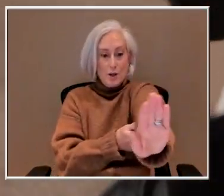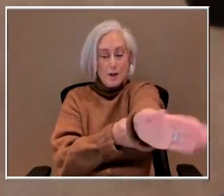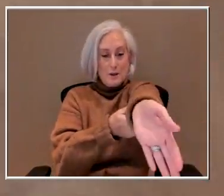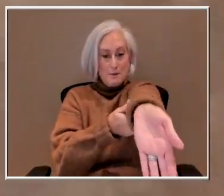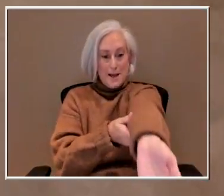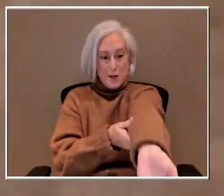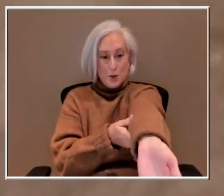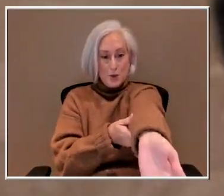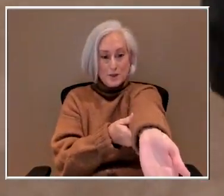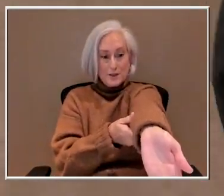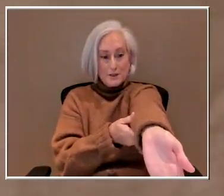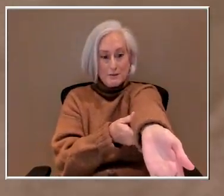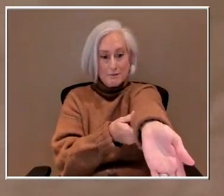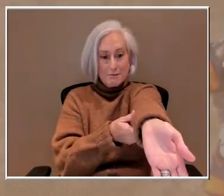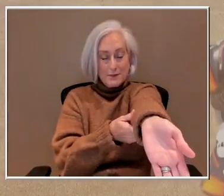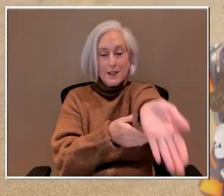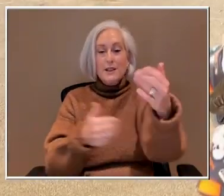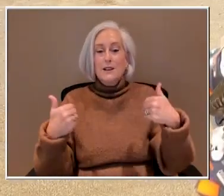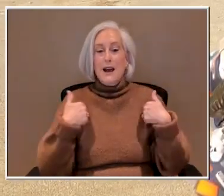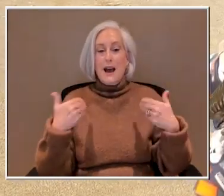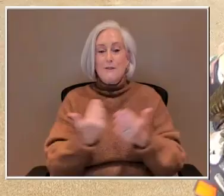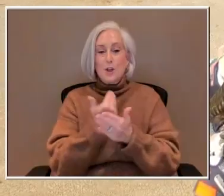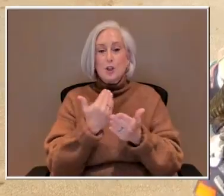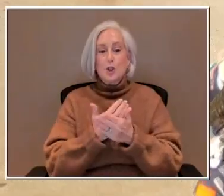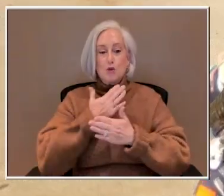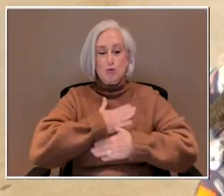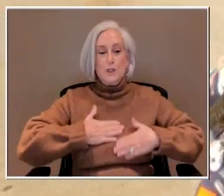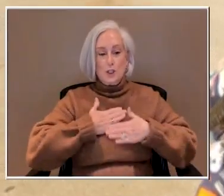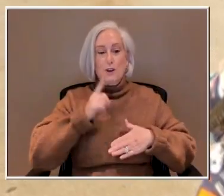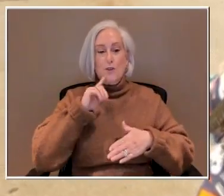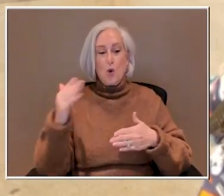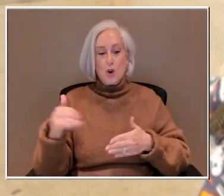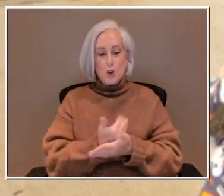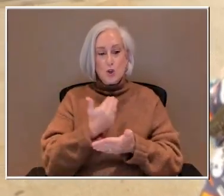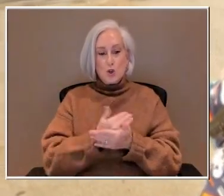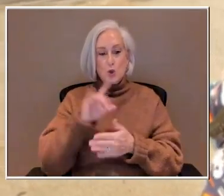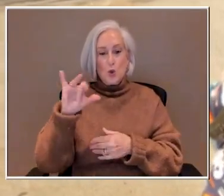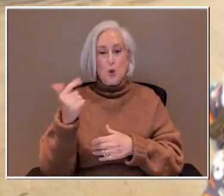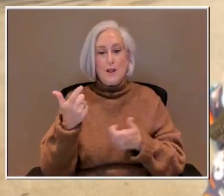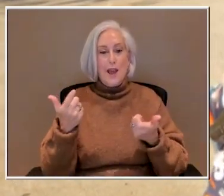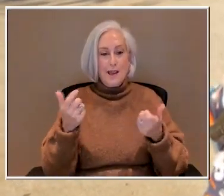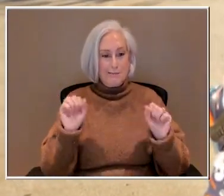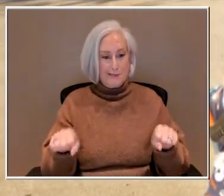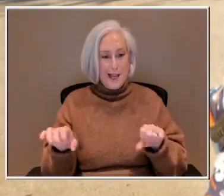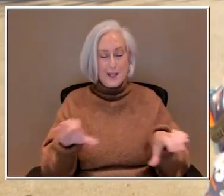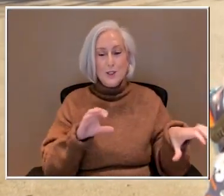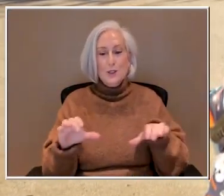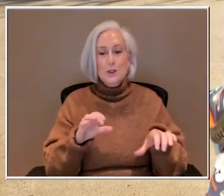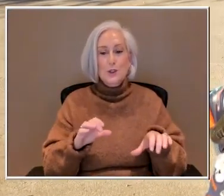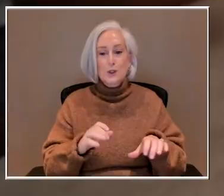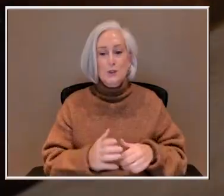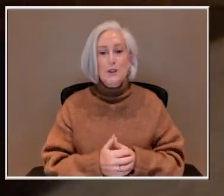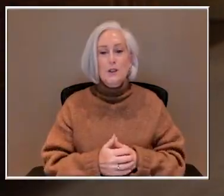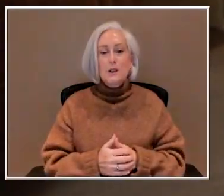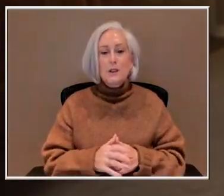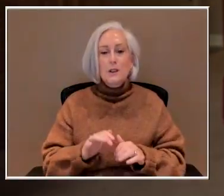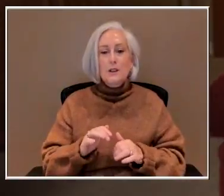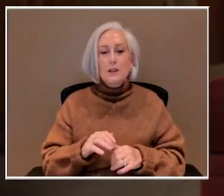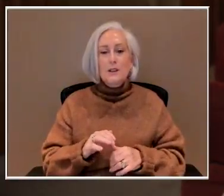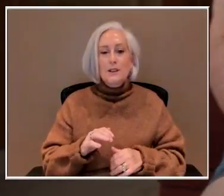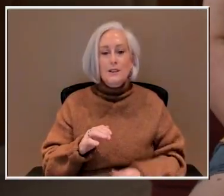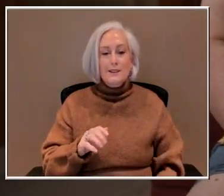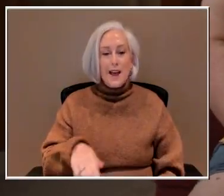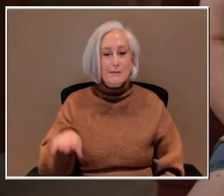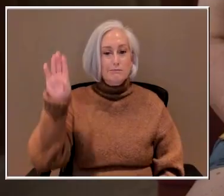new appreciation for what his new leg allows him to do. Well, how would you raise your hand? I would go like this, so I can.